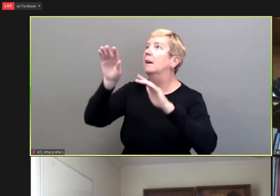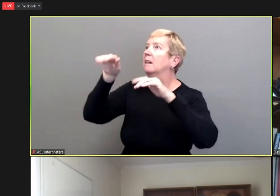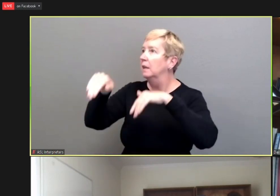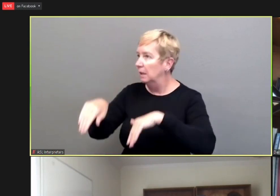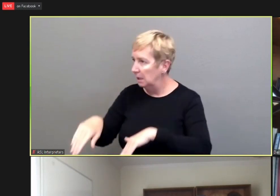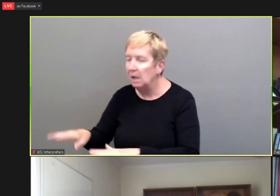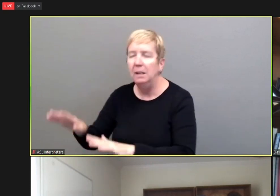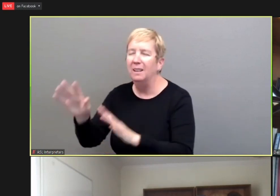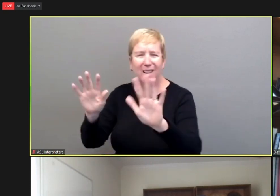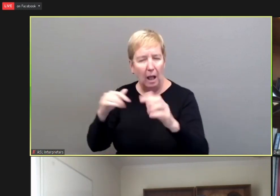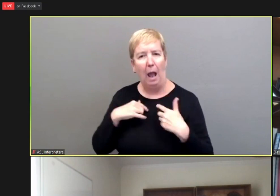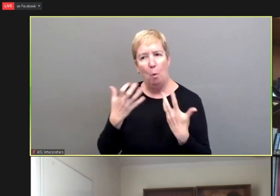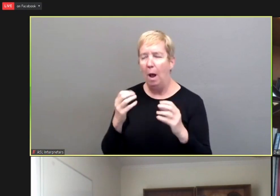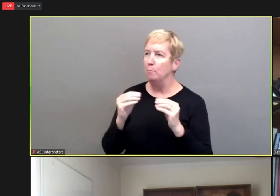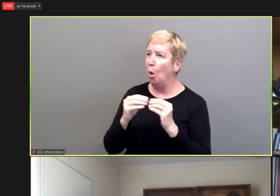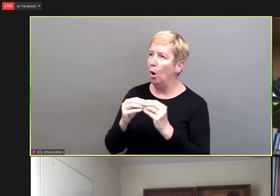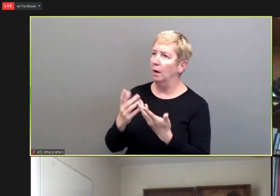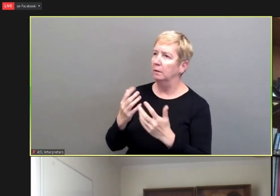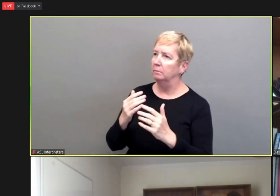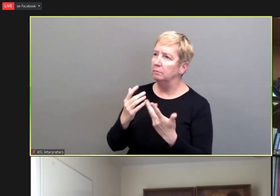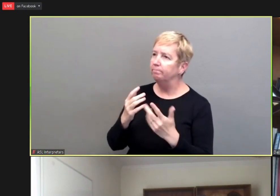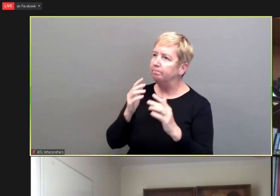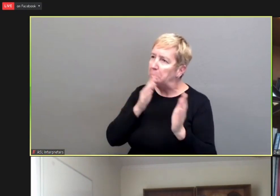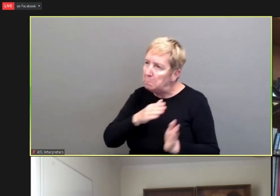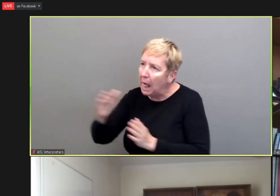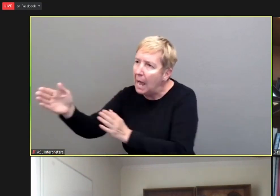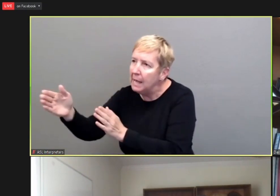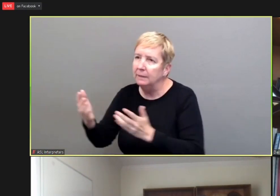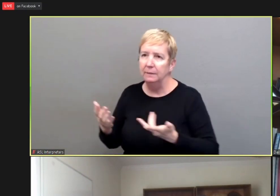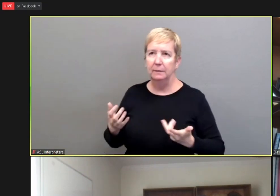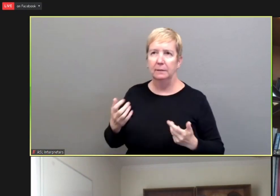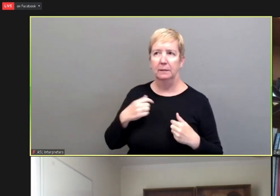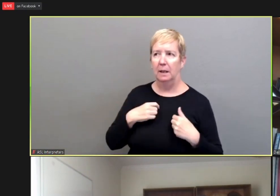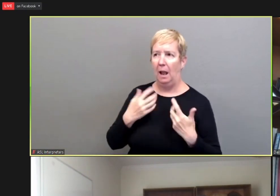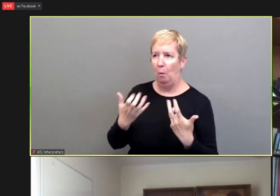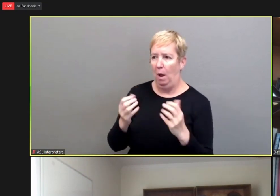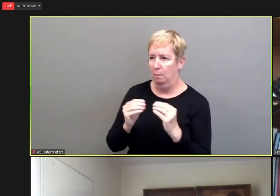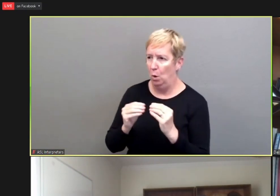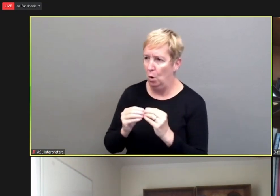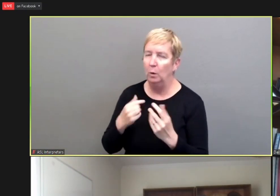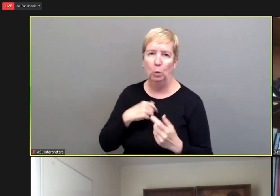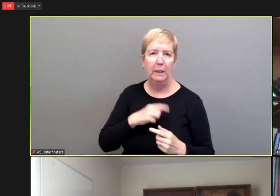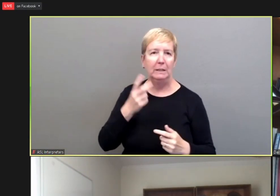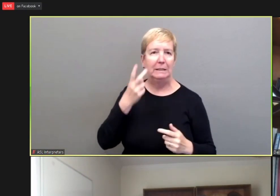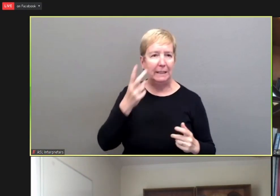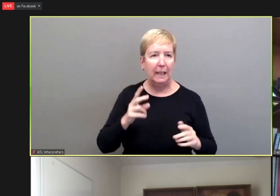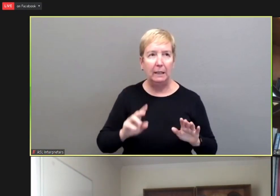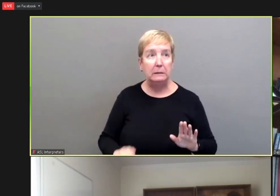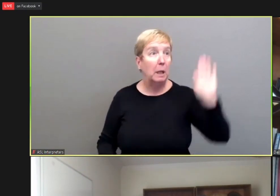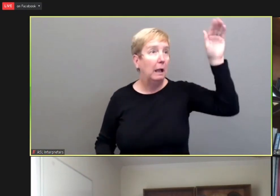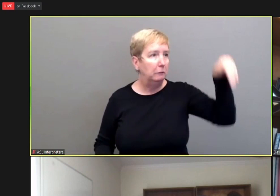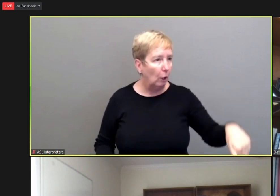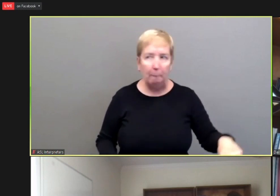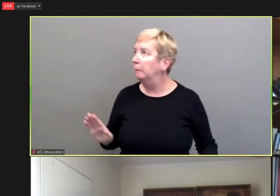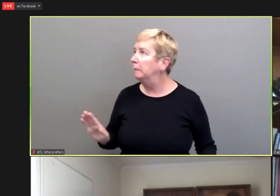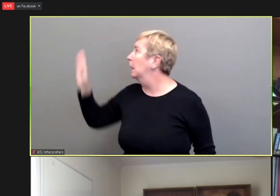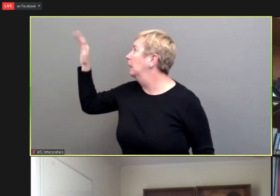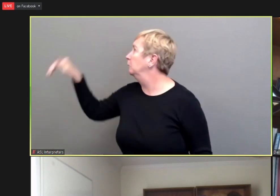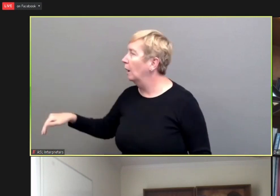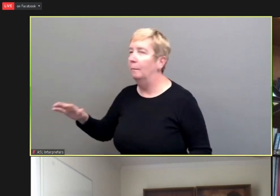strategy? I don't think, as Christine pointed out, we're seeing these spikes and troughs all over the world. And I don't think there's anybody